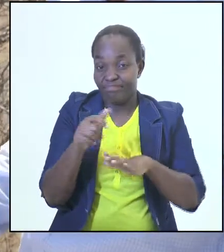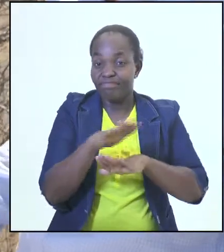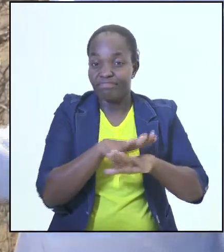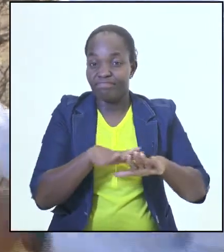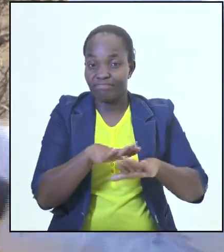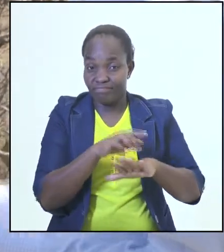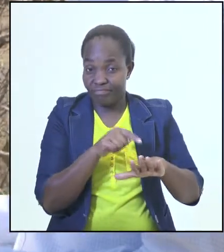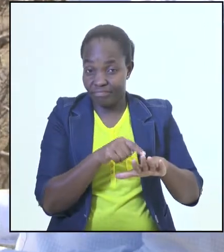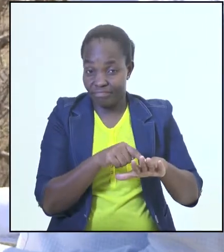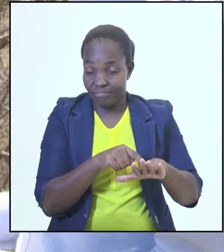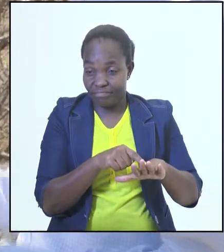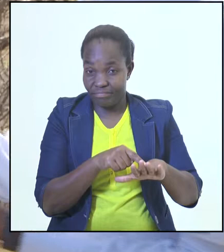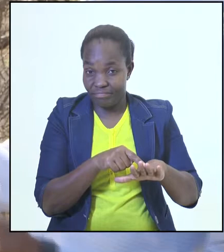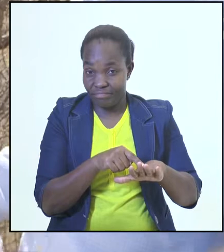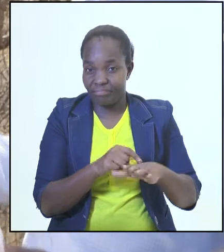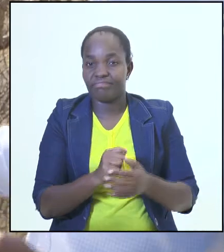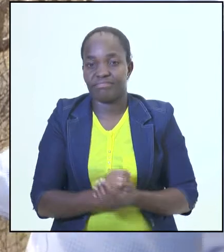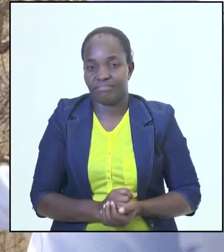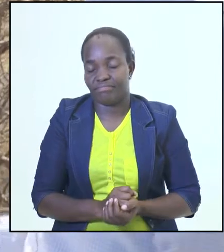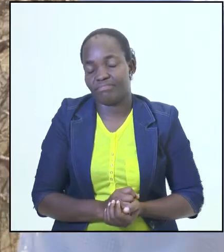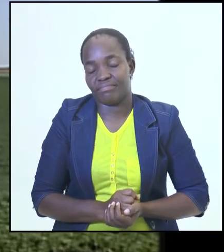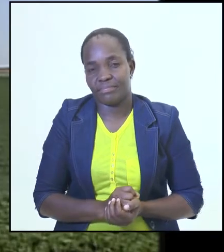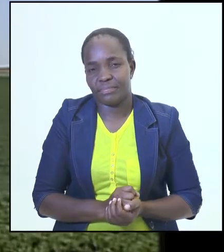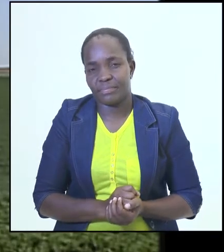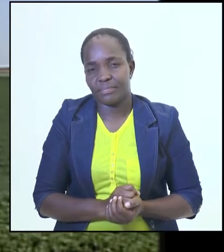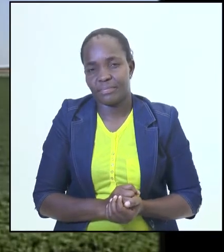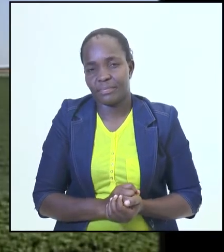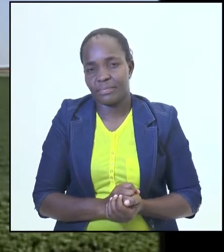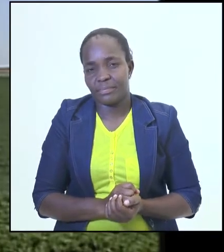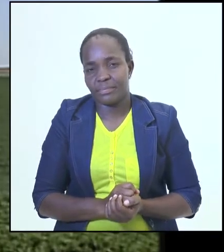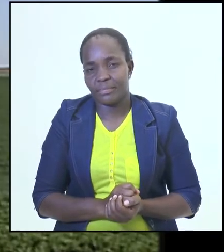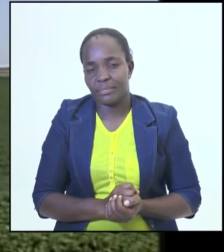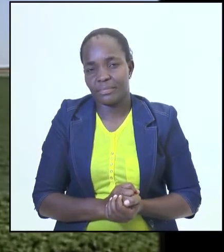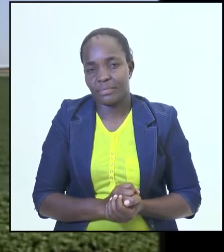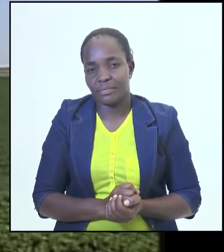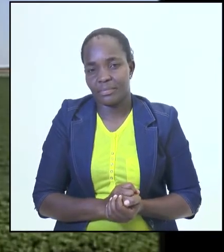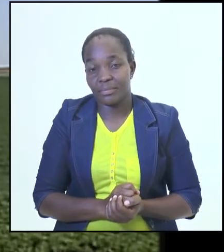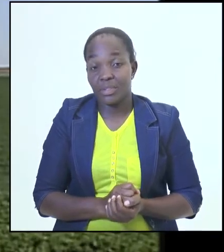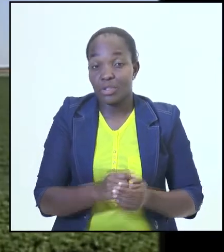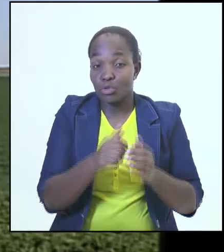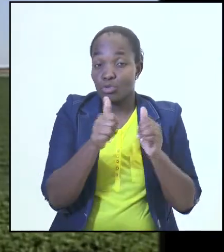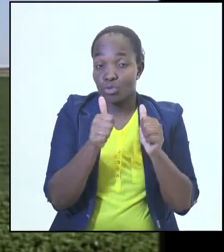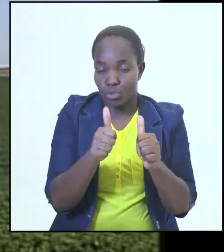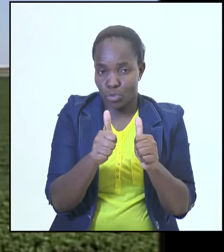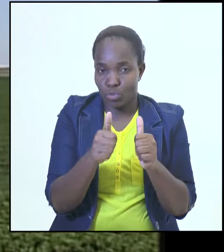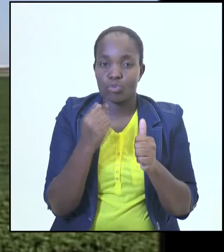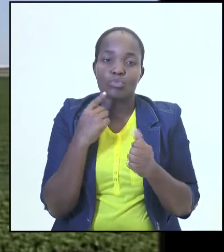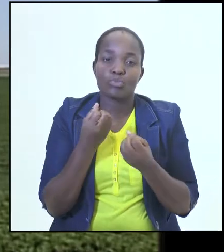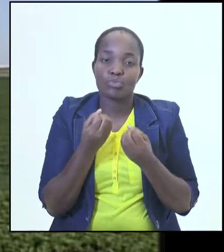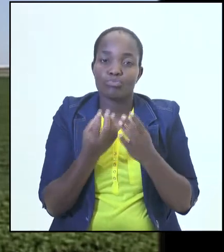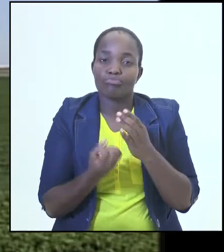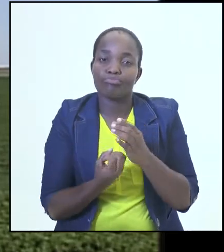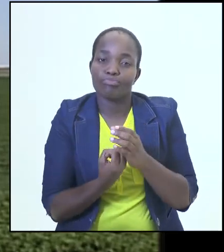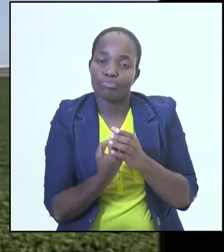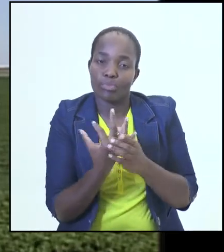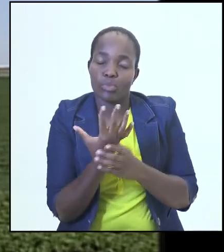Irrigation can either be good or harmful for the land. Irrigation is good when it provides water to plants in areas